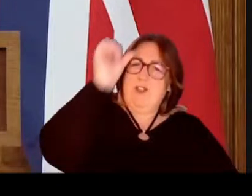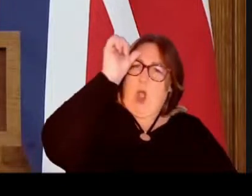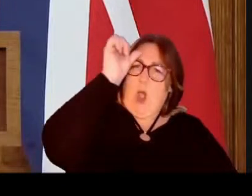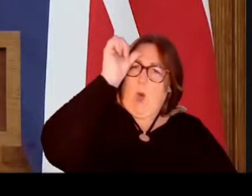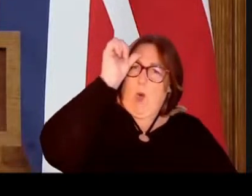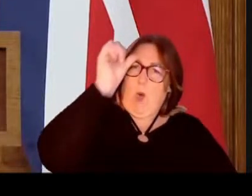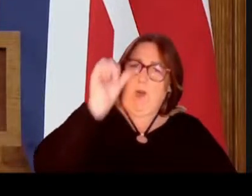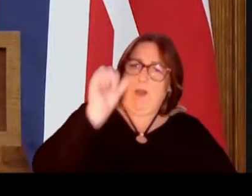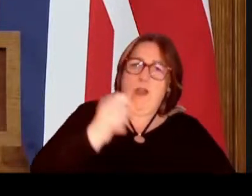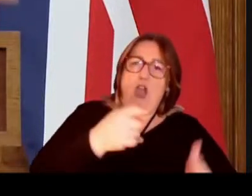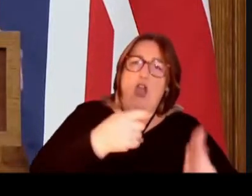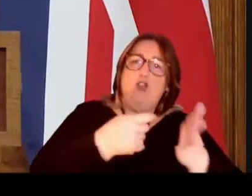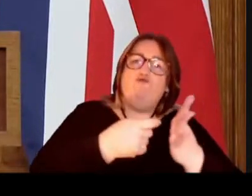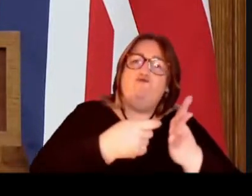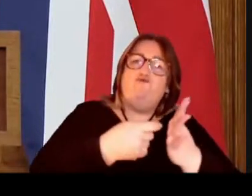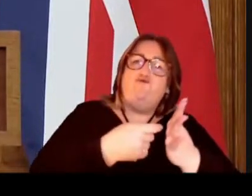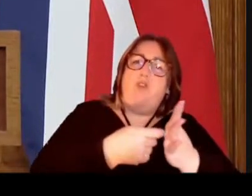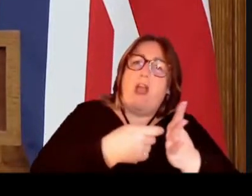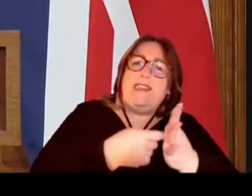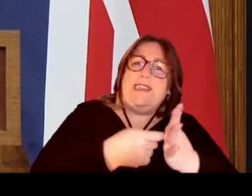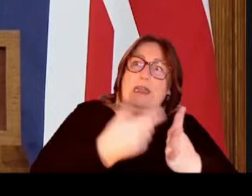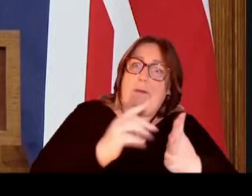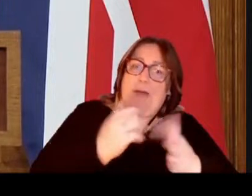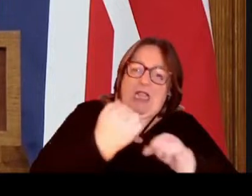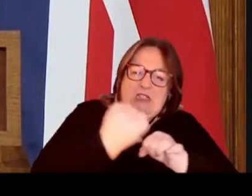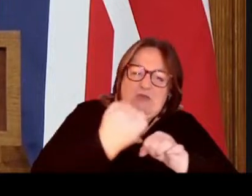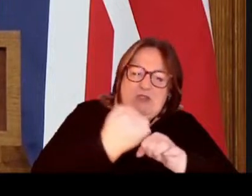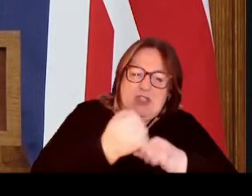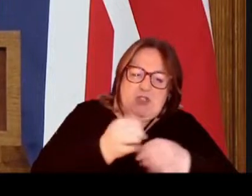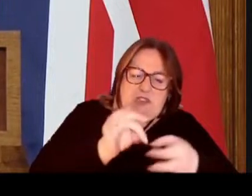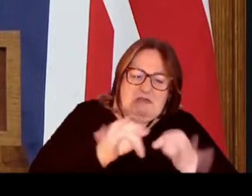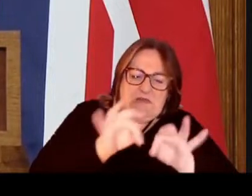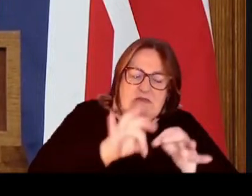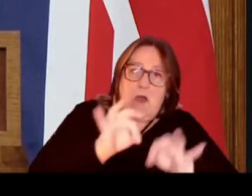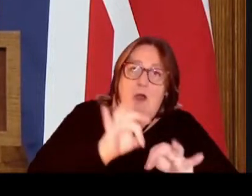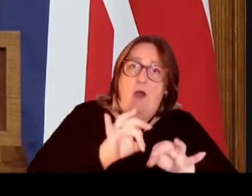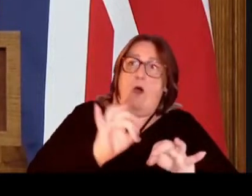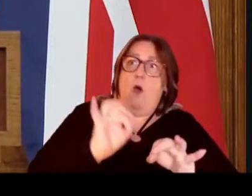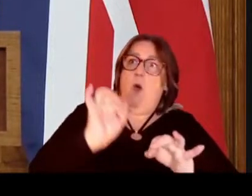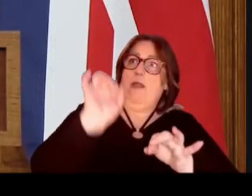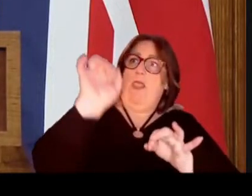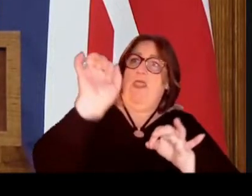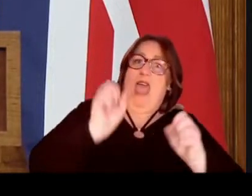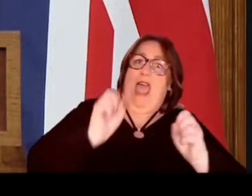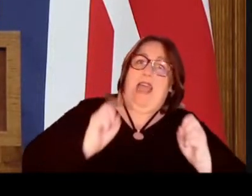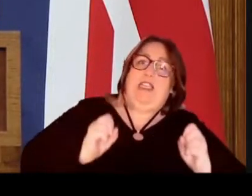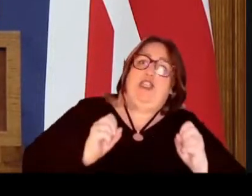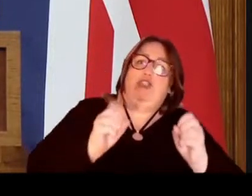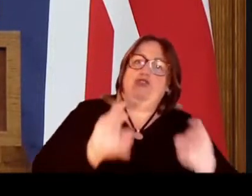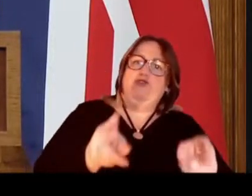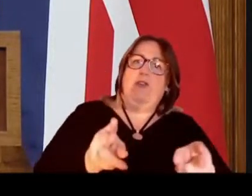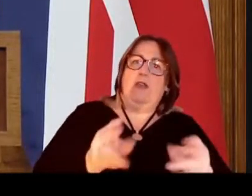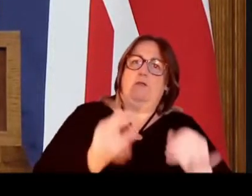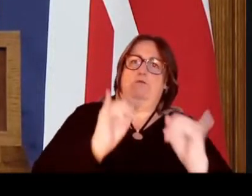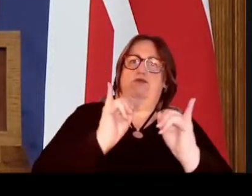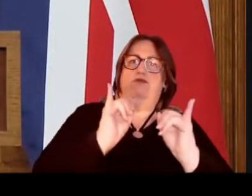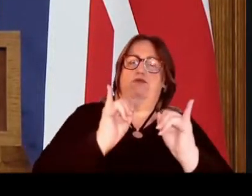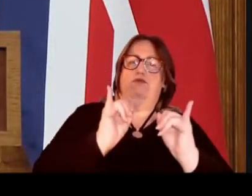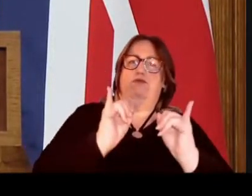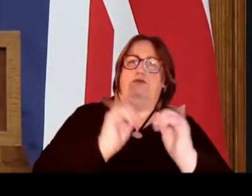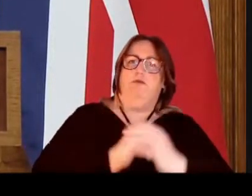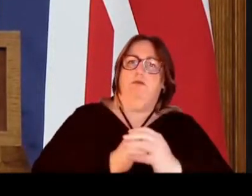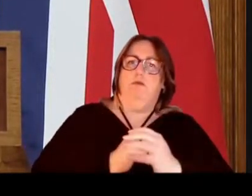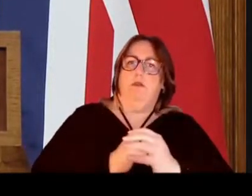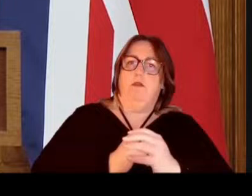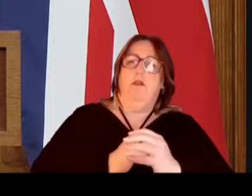Anyway, we continue. I think two separate and important issues there, Harry. The first is on the question of terrorism and what